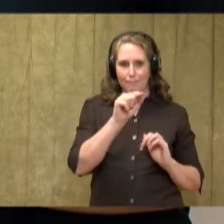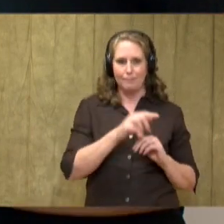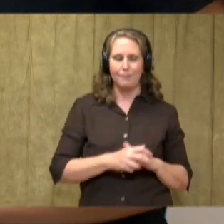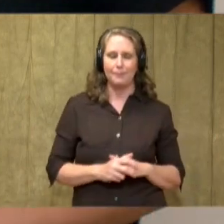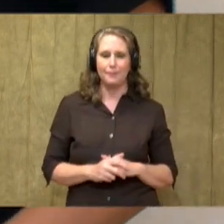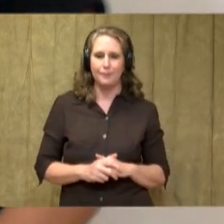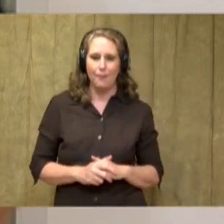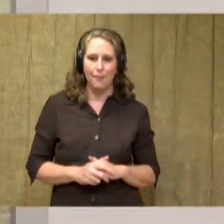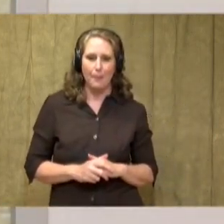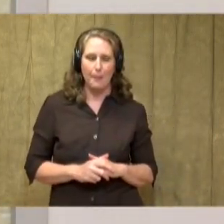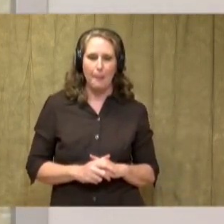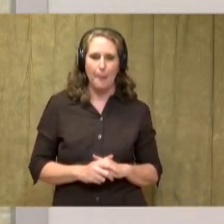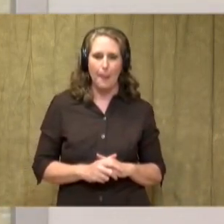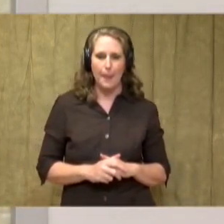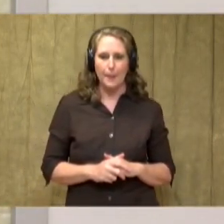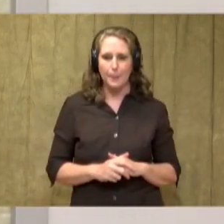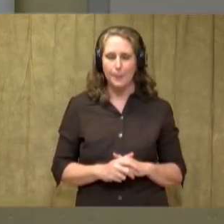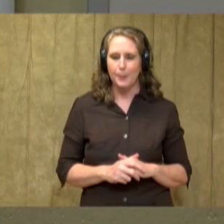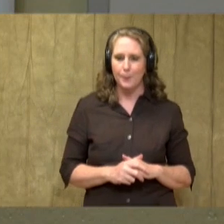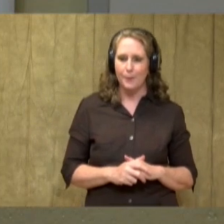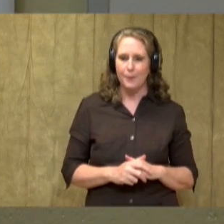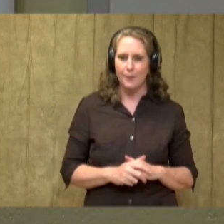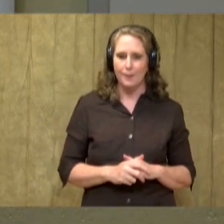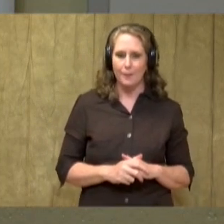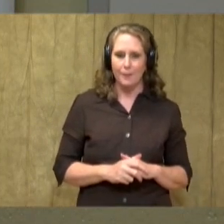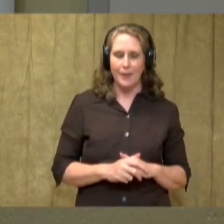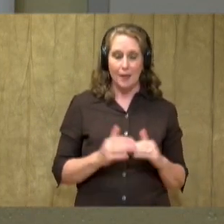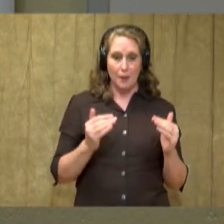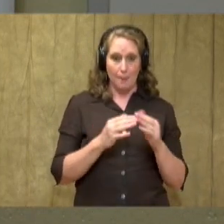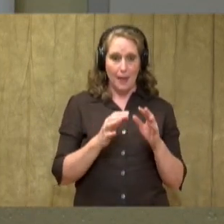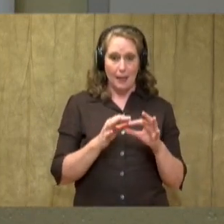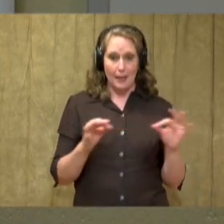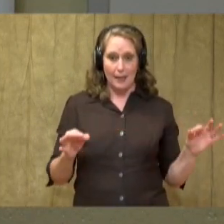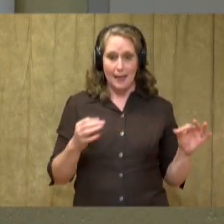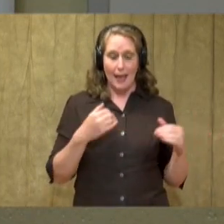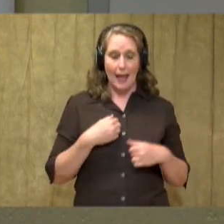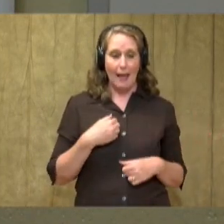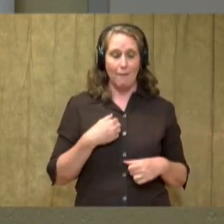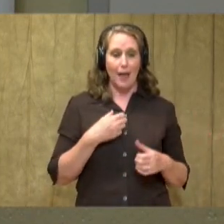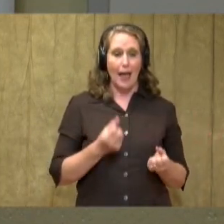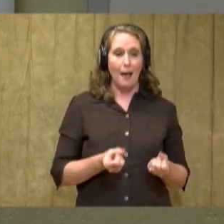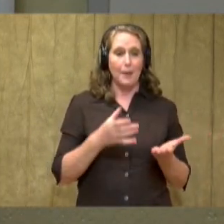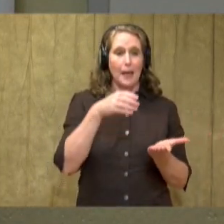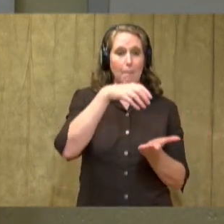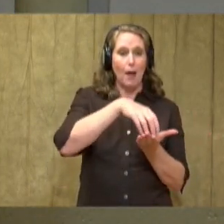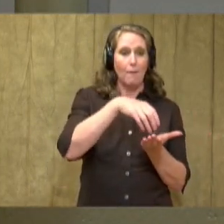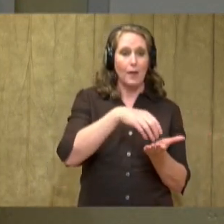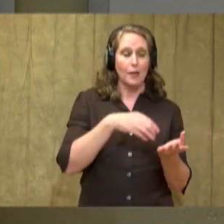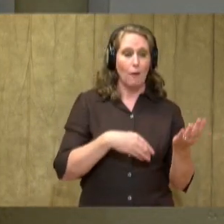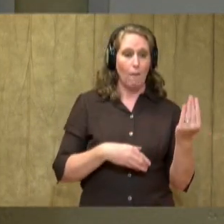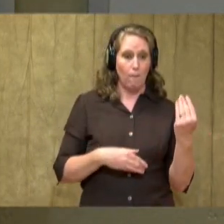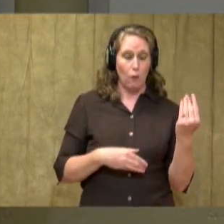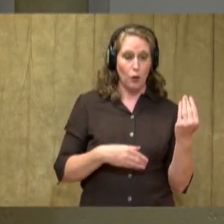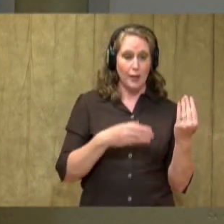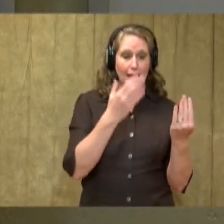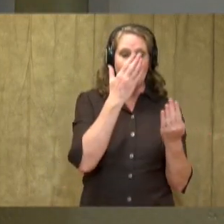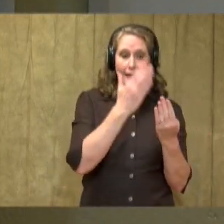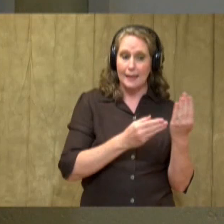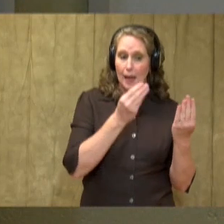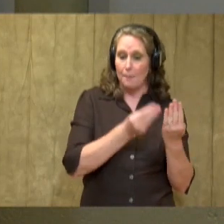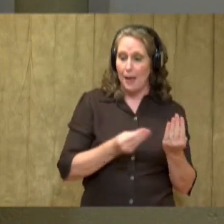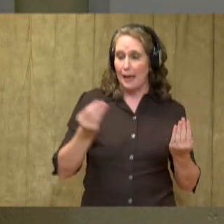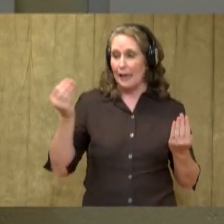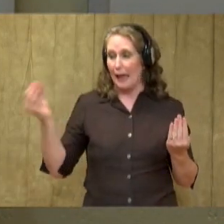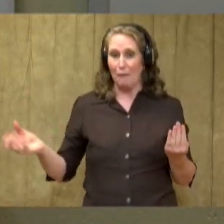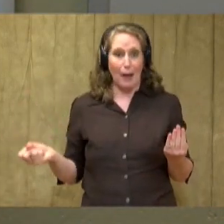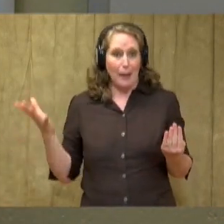difference. Okay, filling in my equation, I have 14 muffins. I gave some away. I don't know